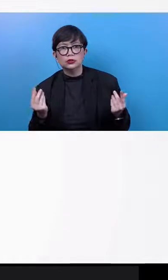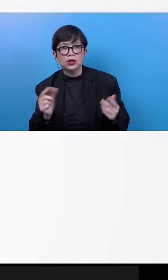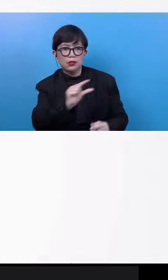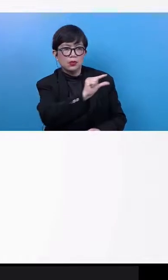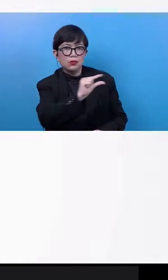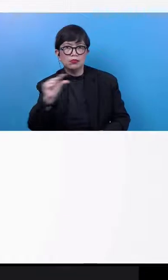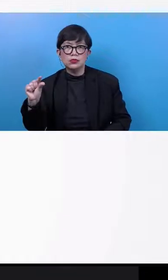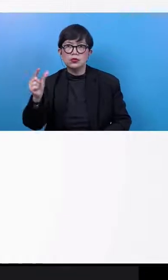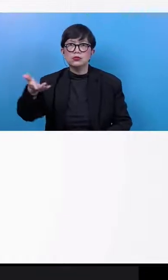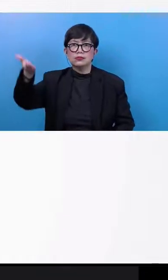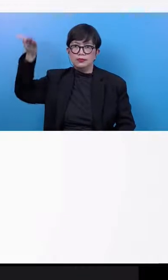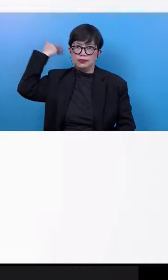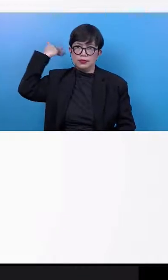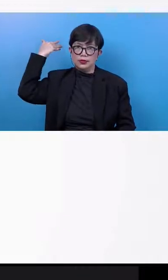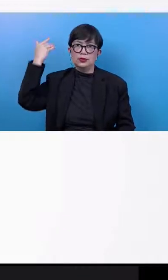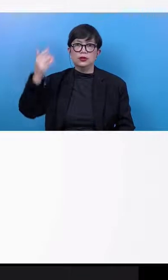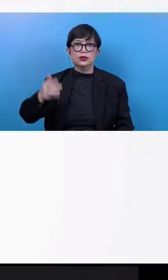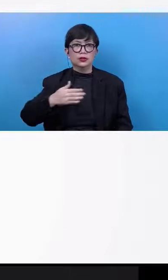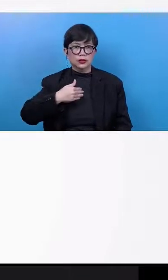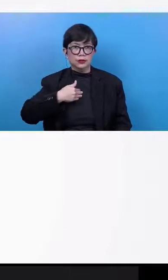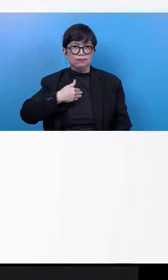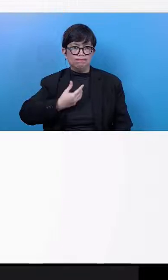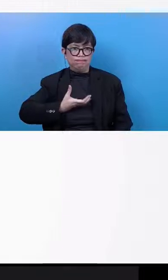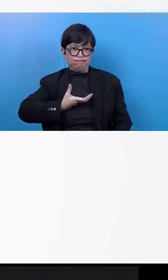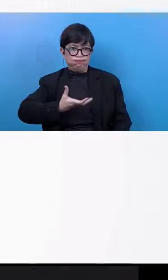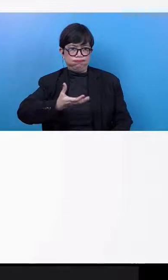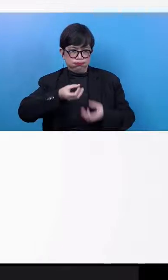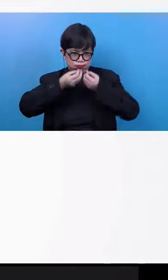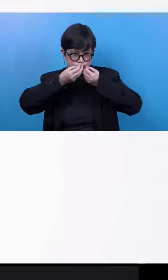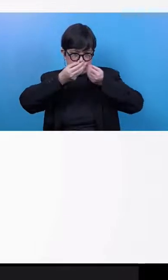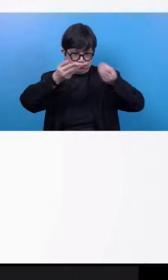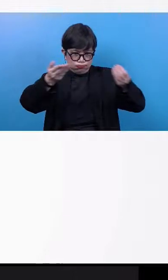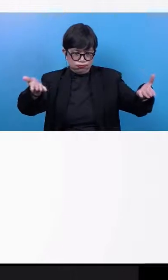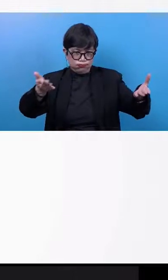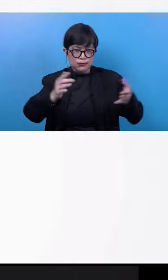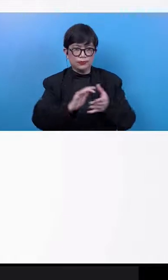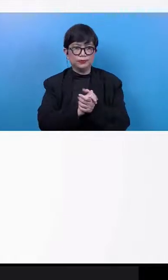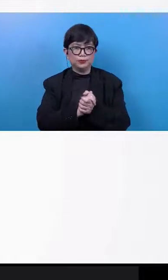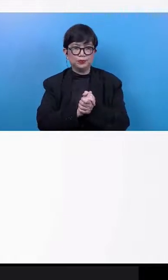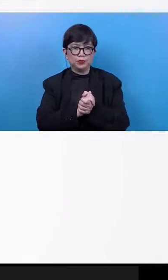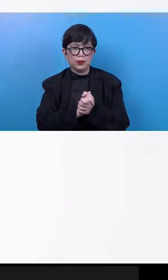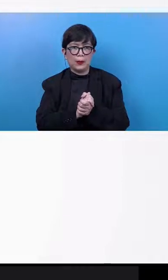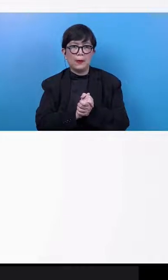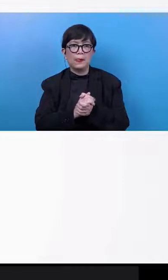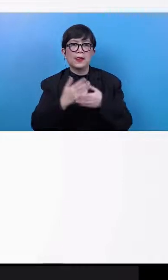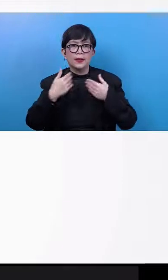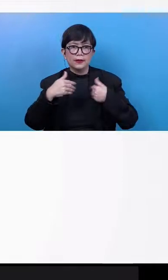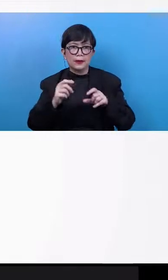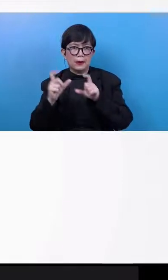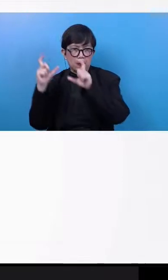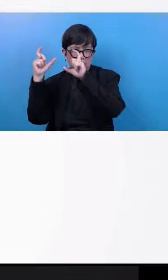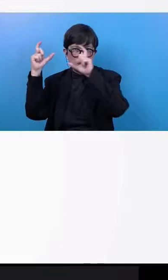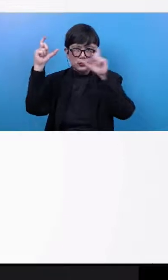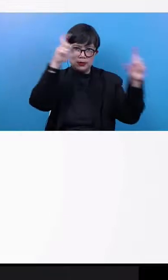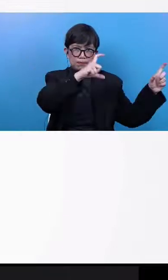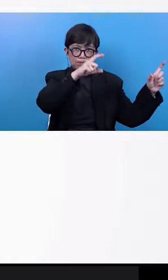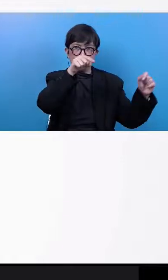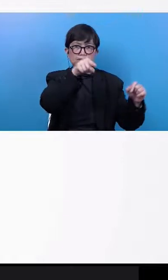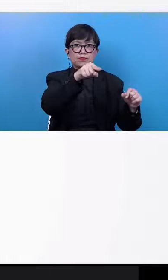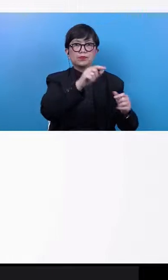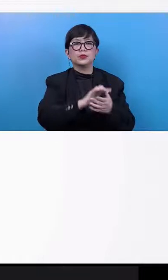to reflect on the relevance of this concept for the challenges that we're confronting and its impact on human